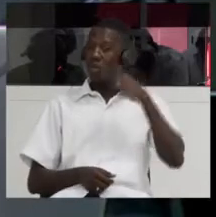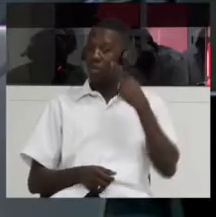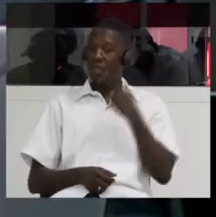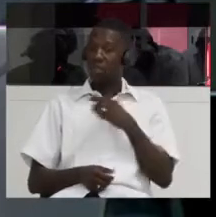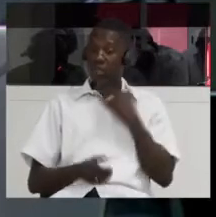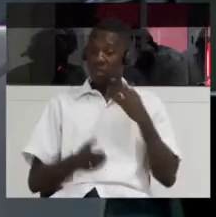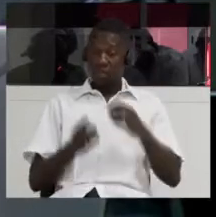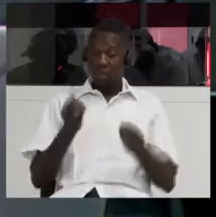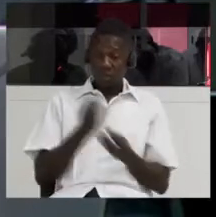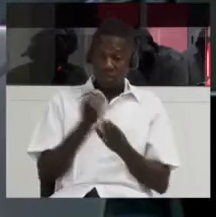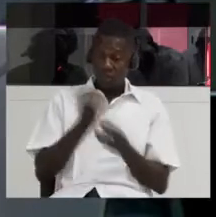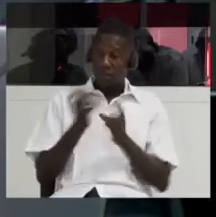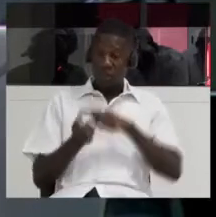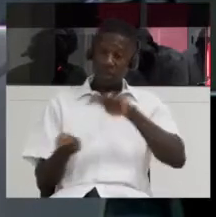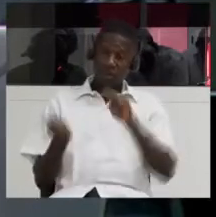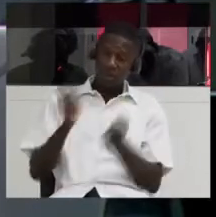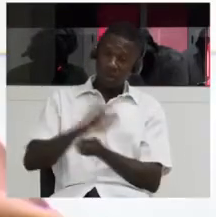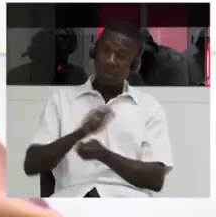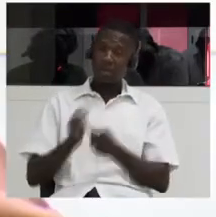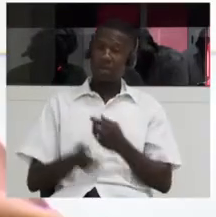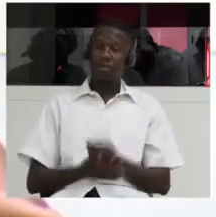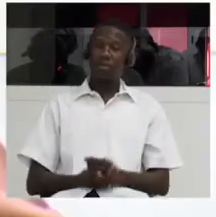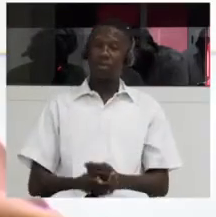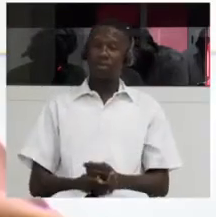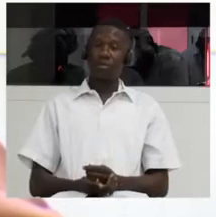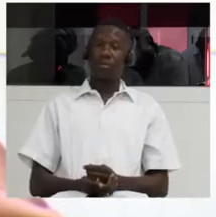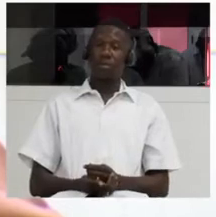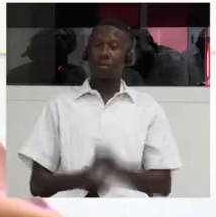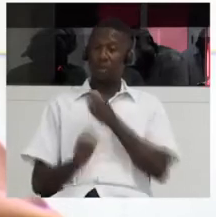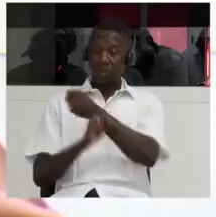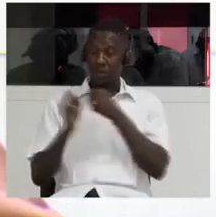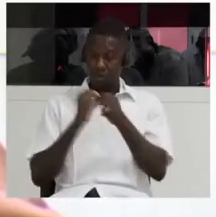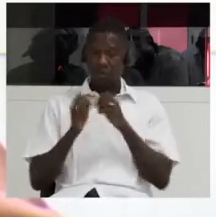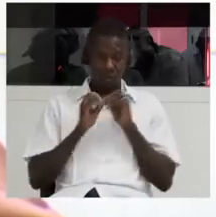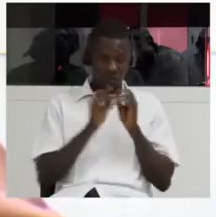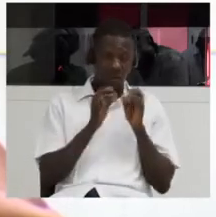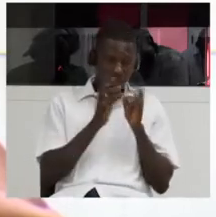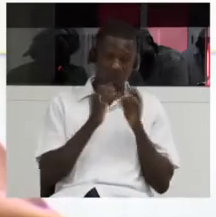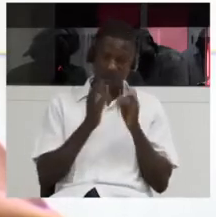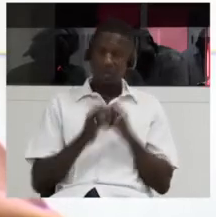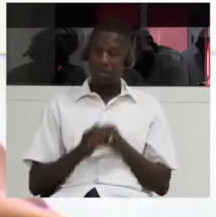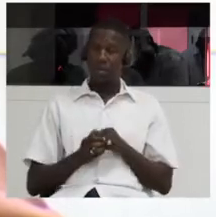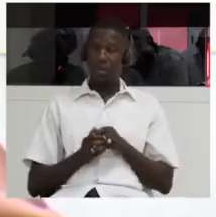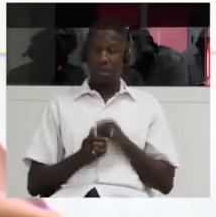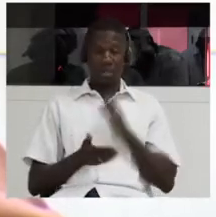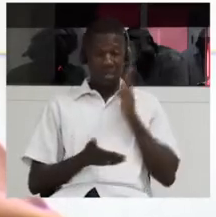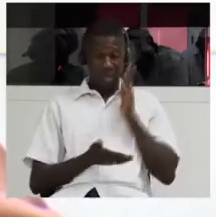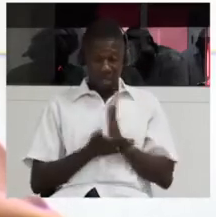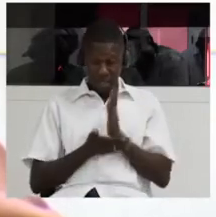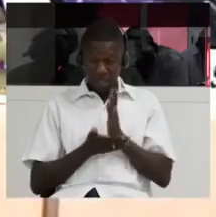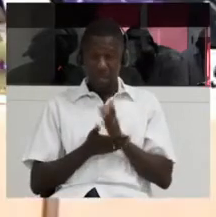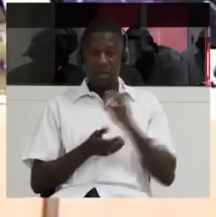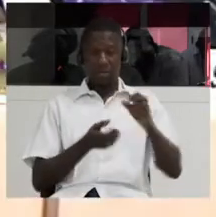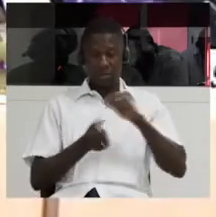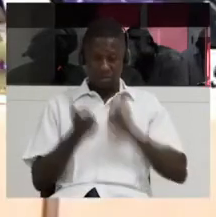being changed? The situation was addressed, and the proper ammunitions were brought in again.